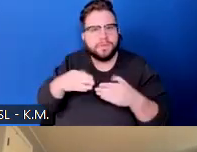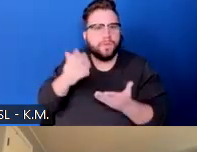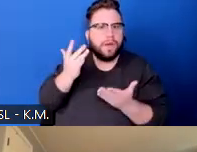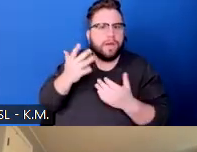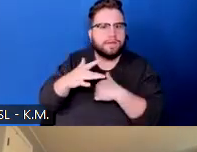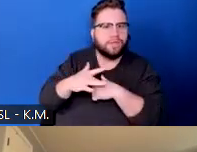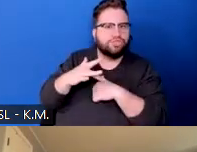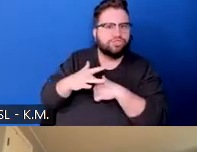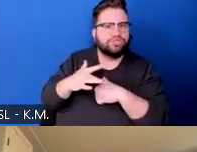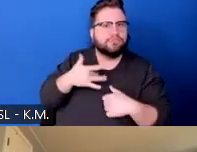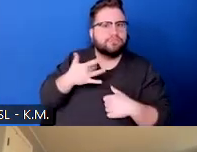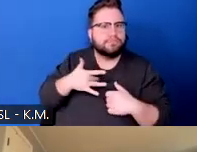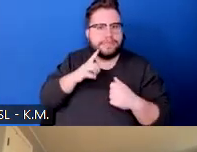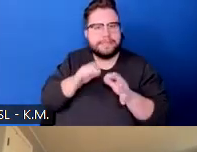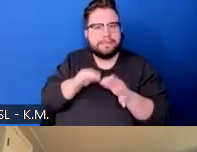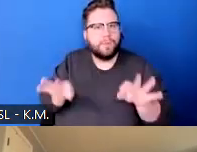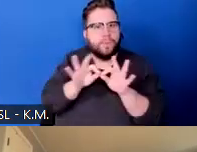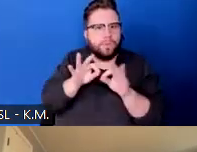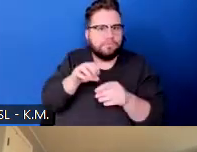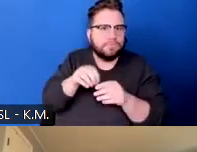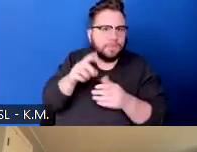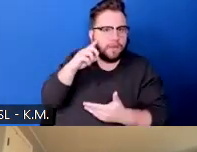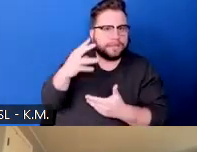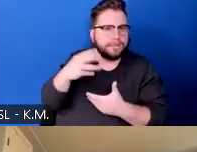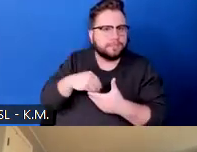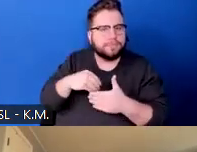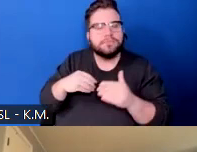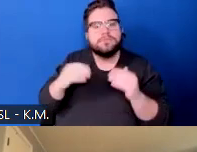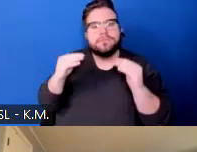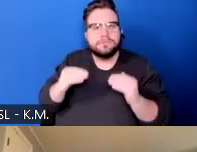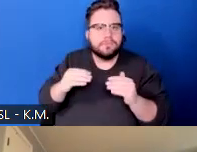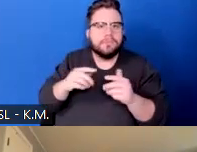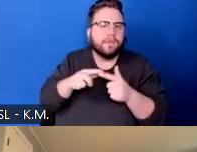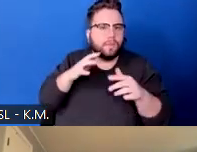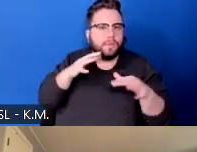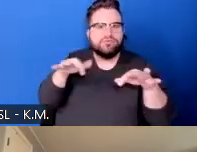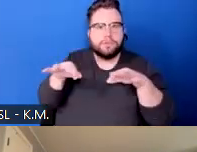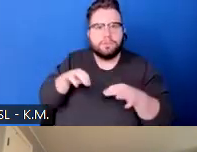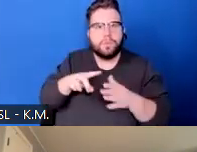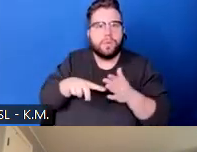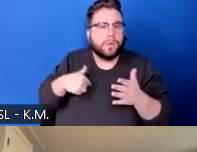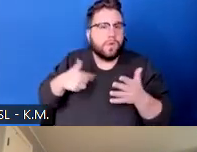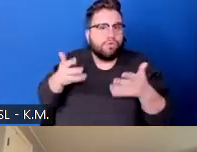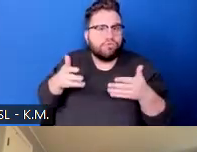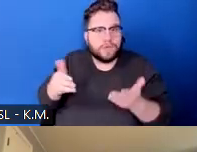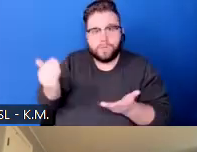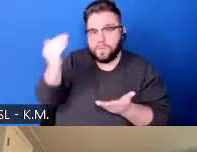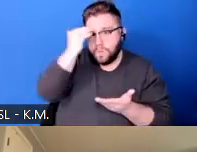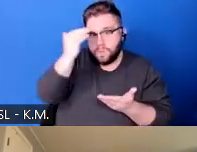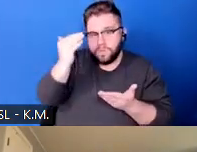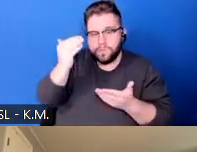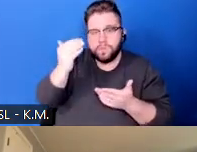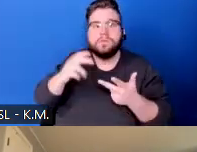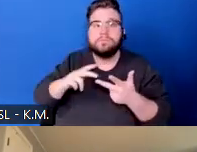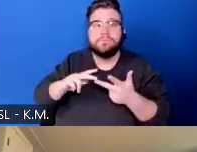autism. Then I'm going to move to talk about what we already know about touch and autism. Then I'll discuss a little bit about how